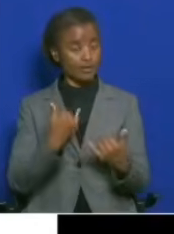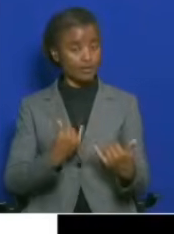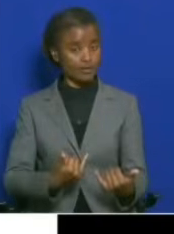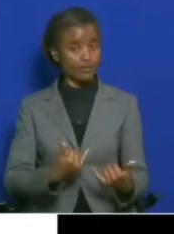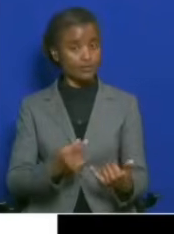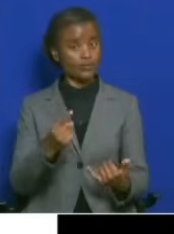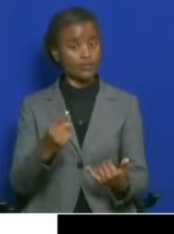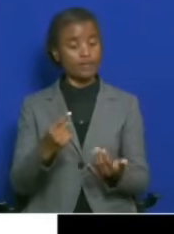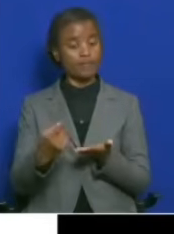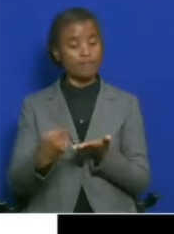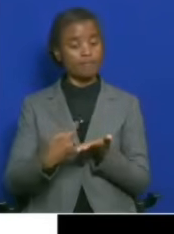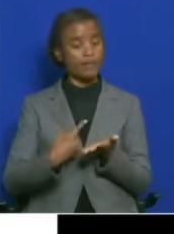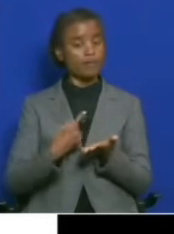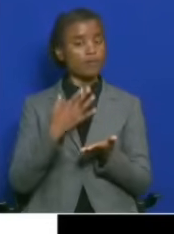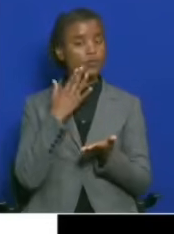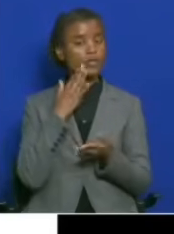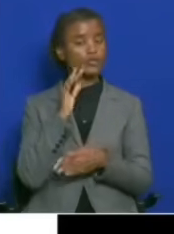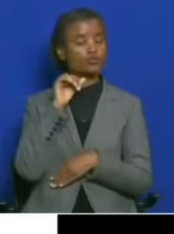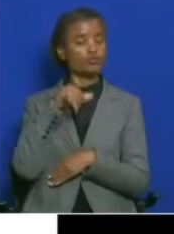tomorrow, inshallah.